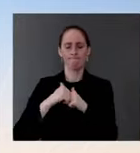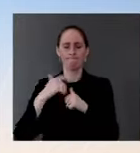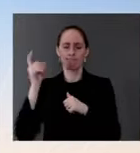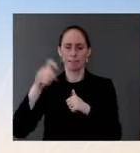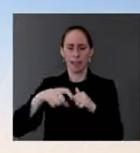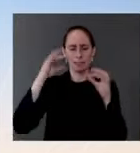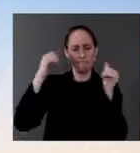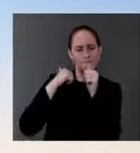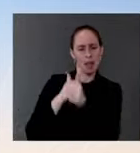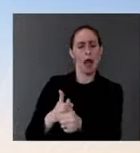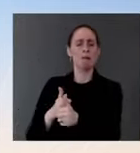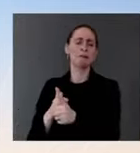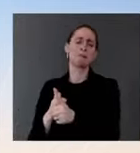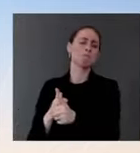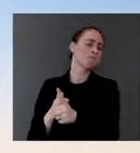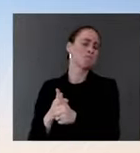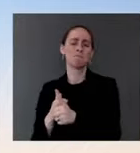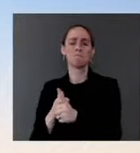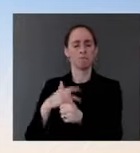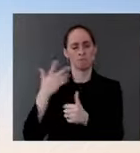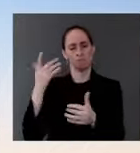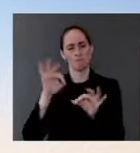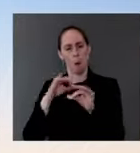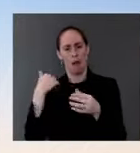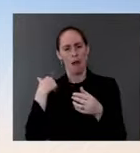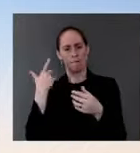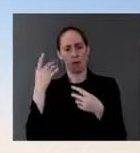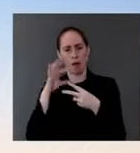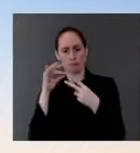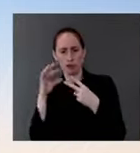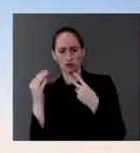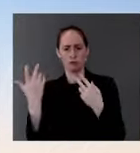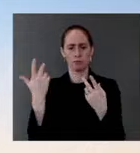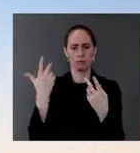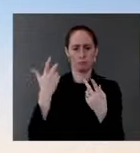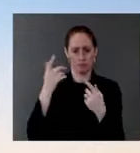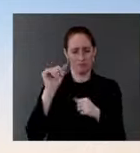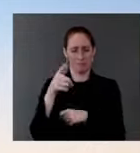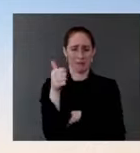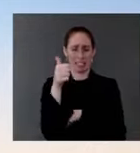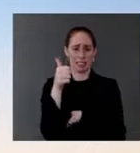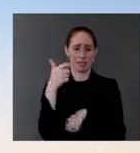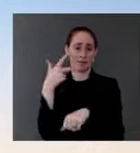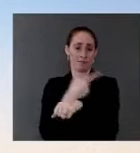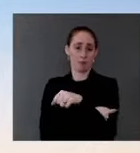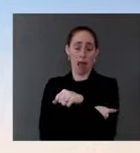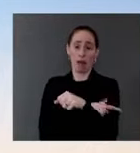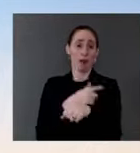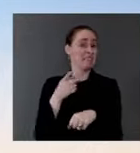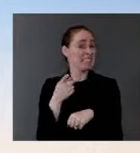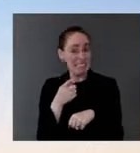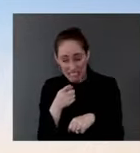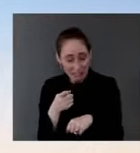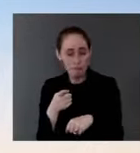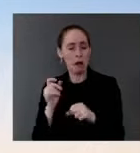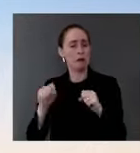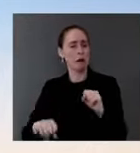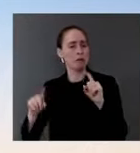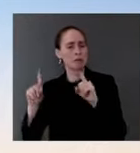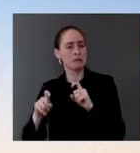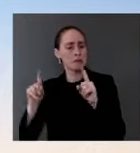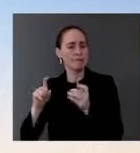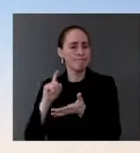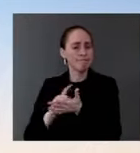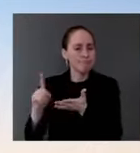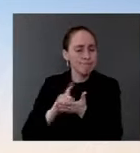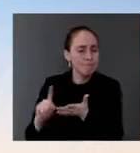that is certainly something that we've conveyed to entities across the country. One more question on schools. Obviously, the White House wants schools to be open and